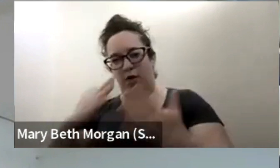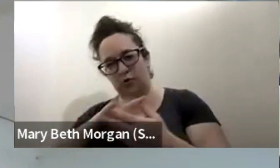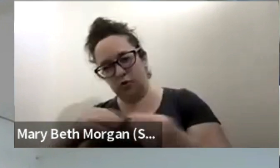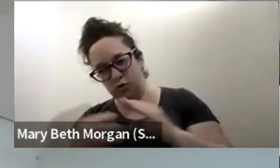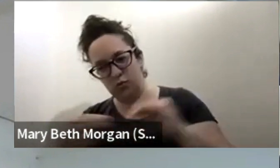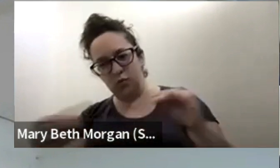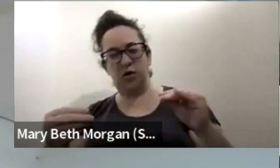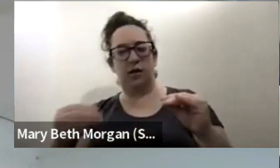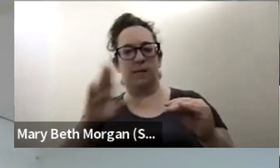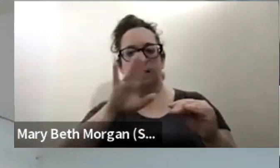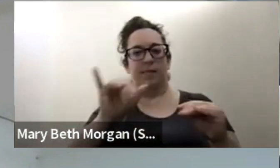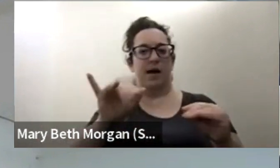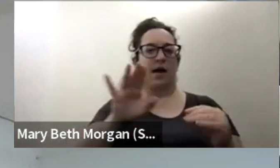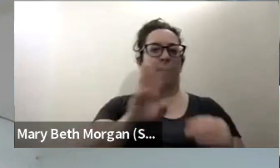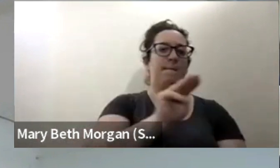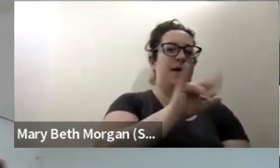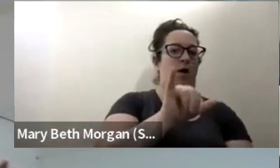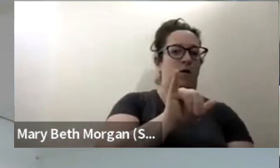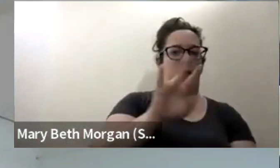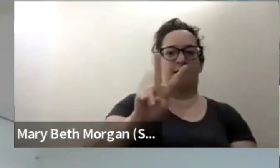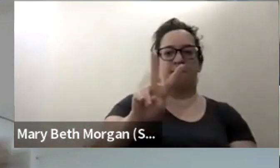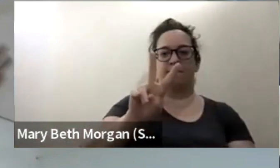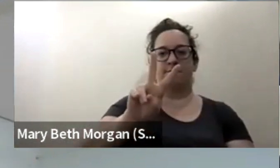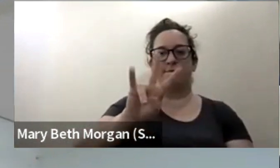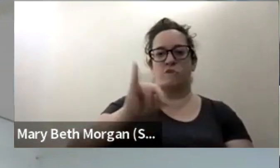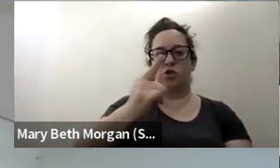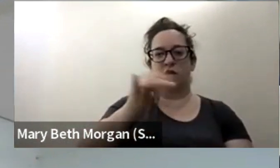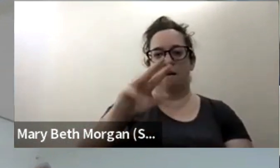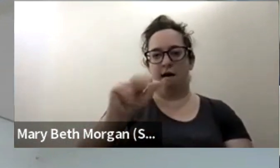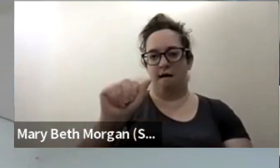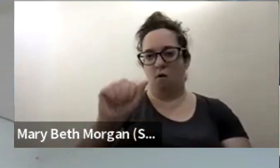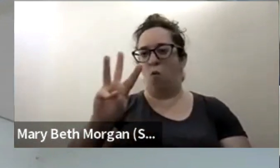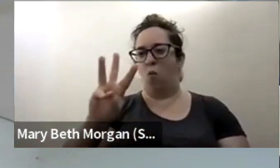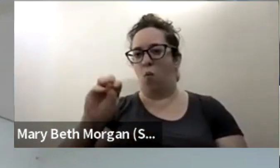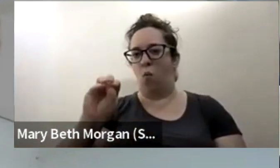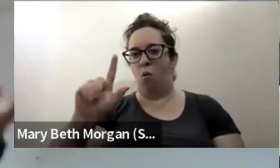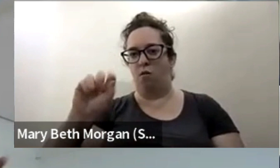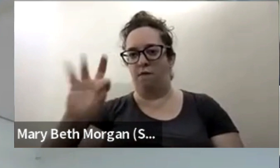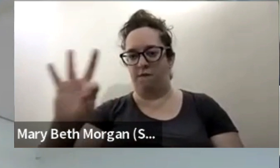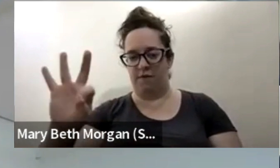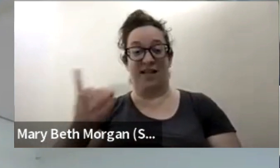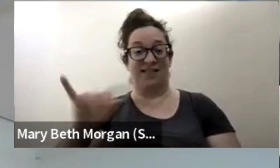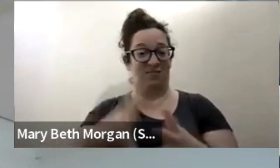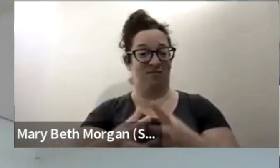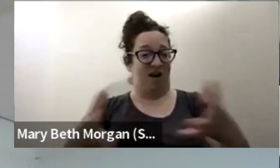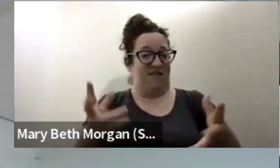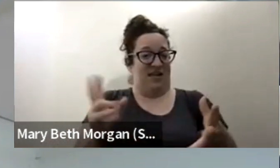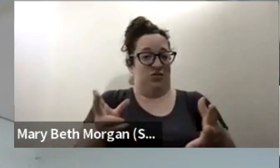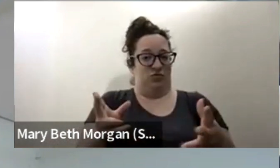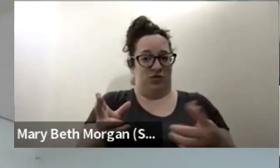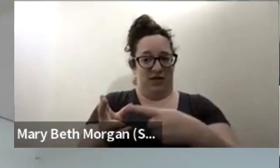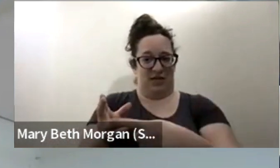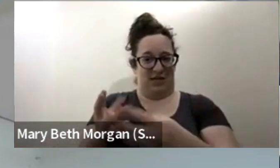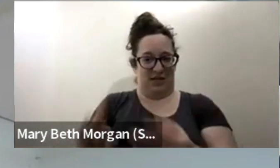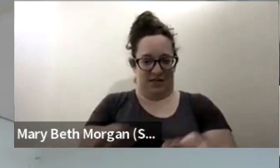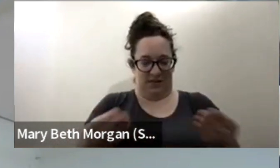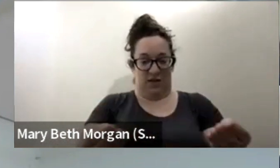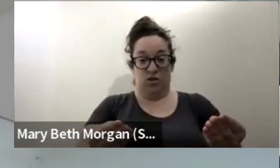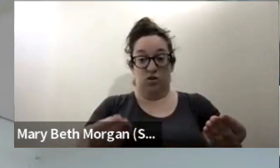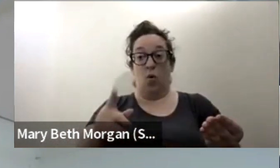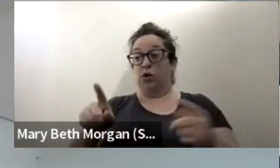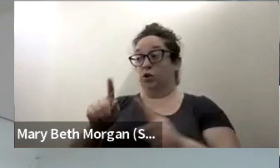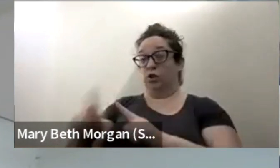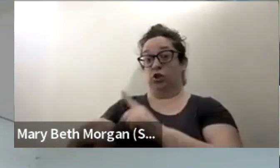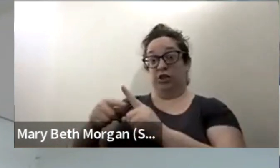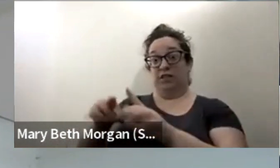by Virginia Woolf. And, you know, there's a lot of layers that history is giving us here. But also when she